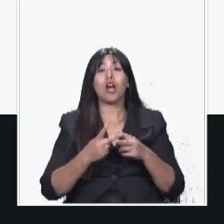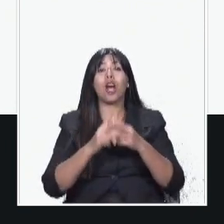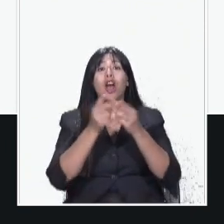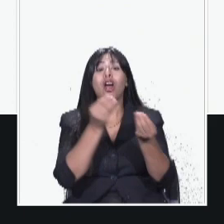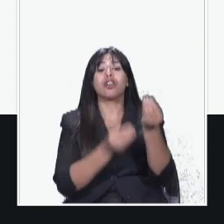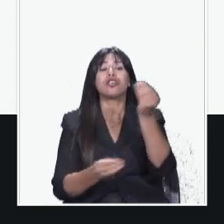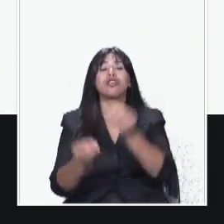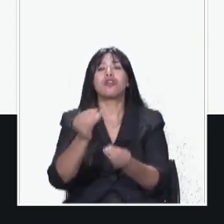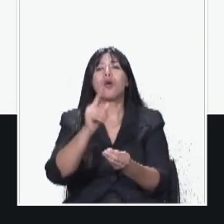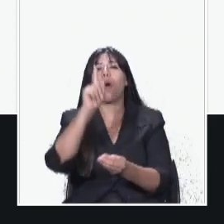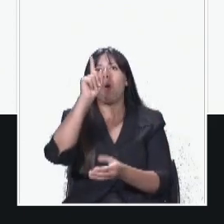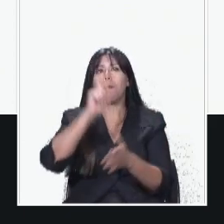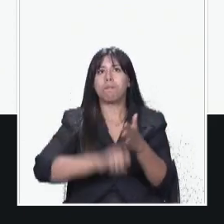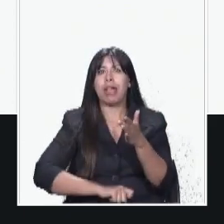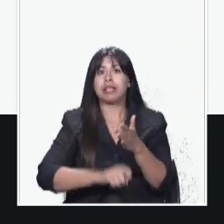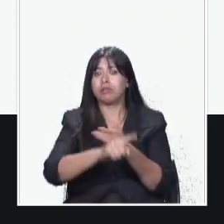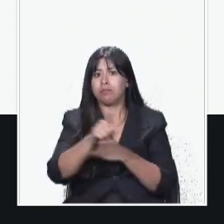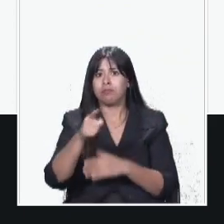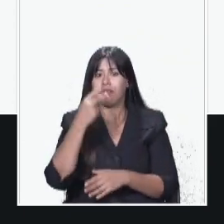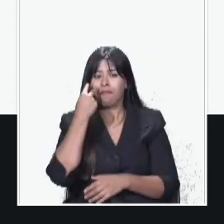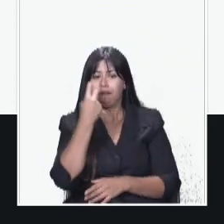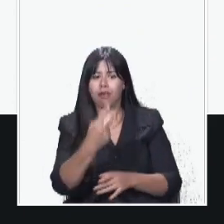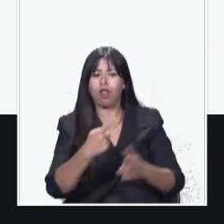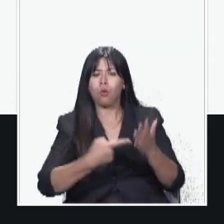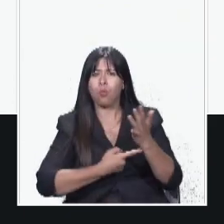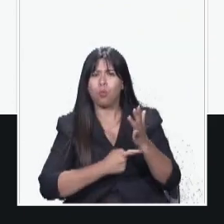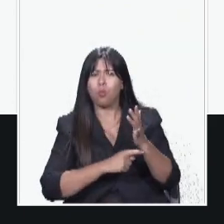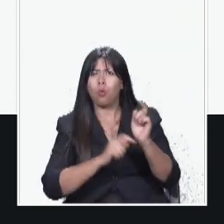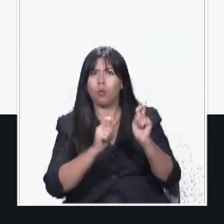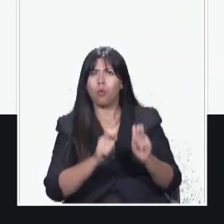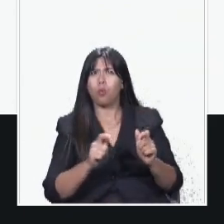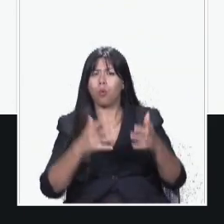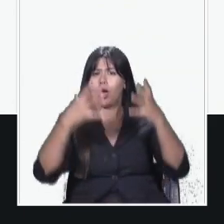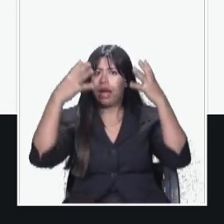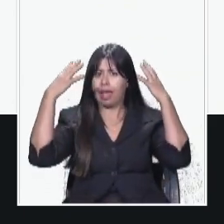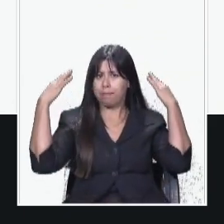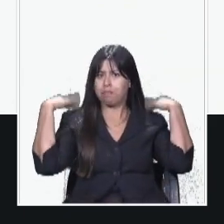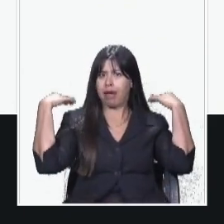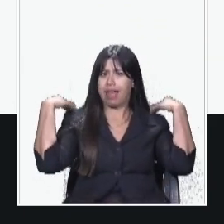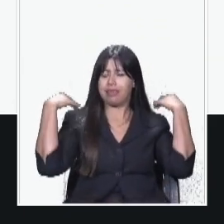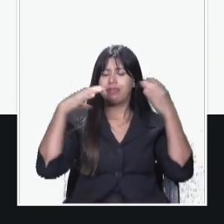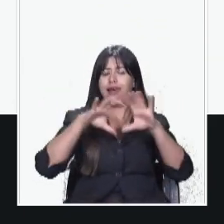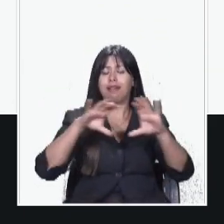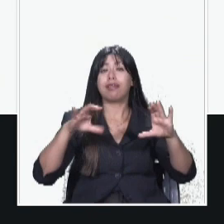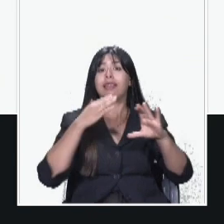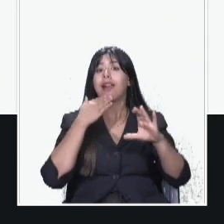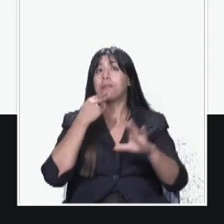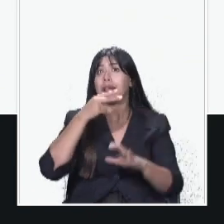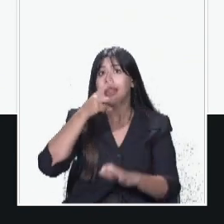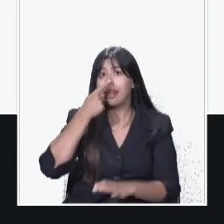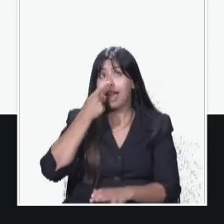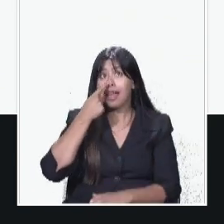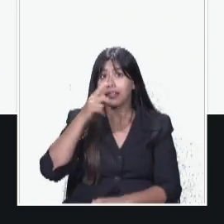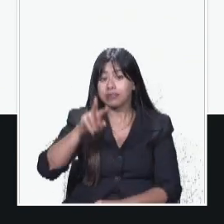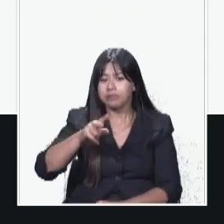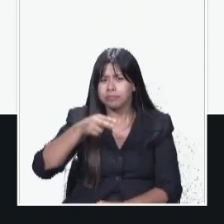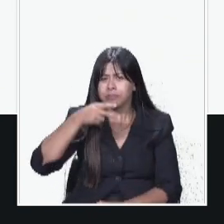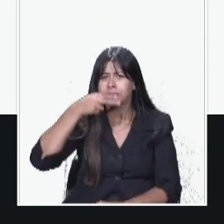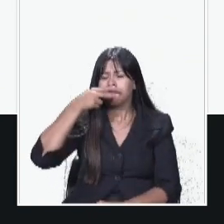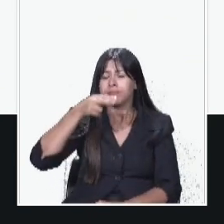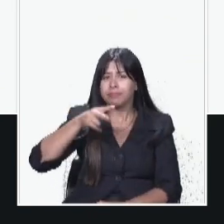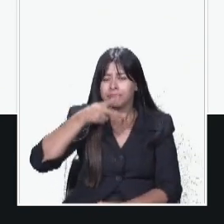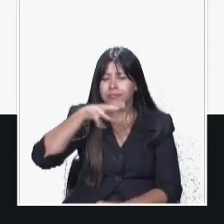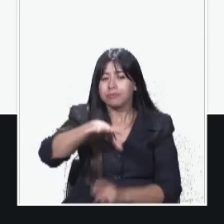there. Right? And you see the nostrils where it pulls in the air from the outside. Whatever is in this. And what is